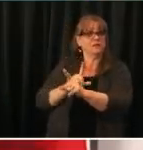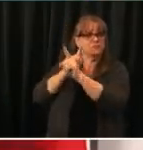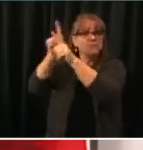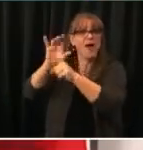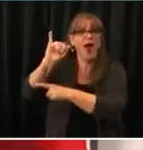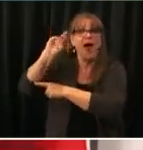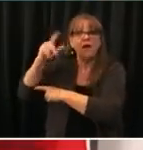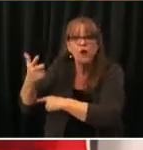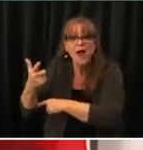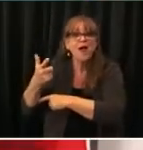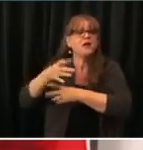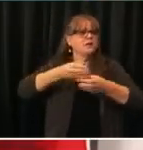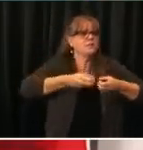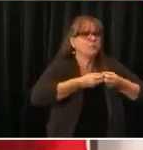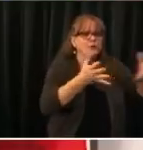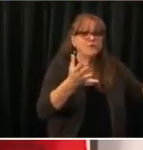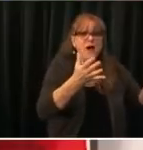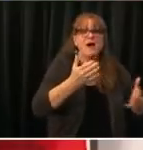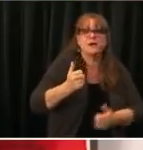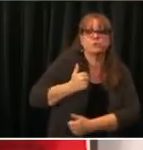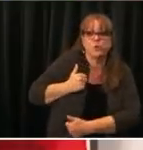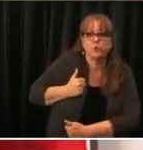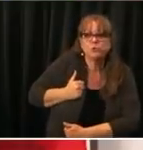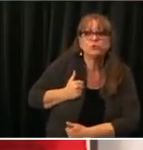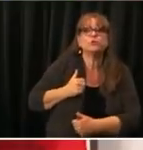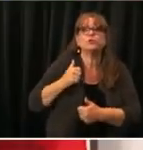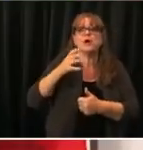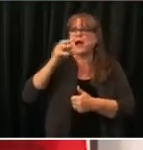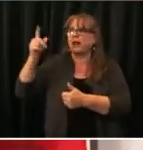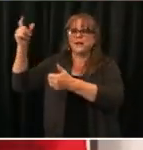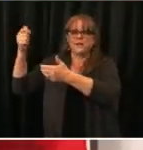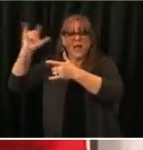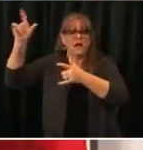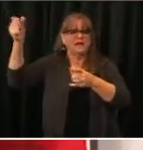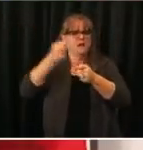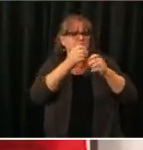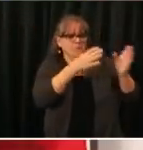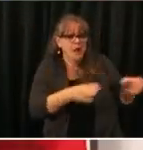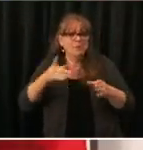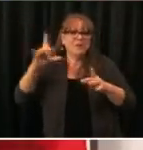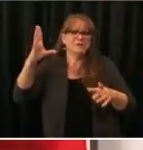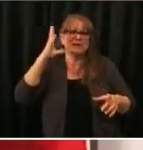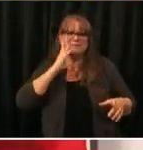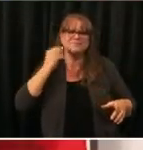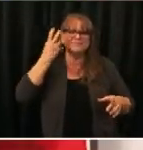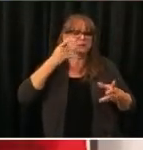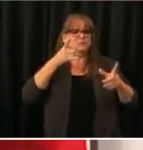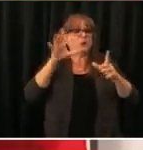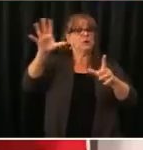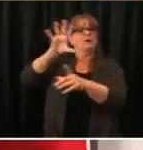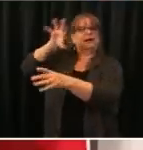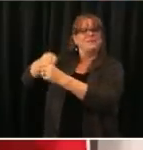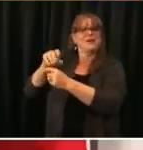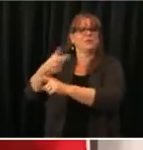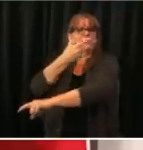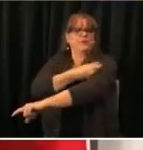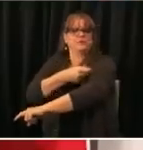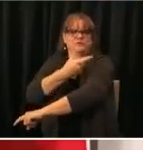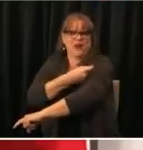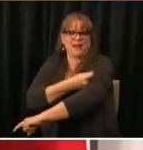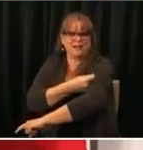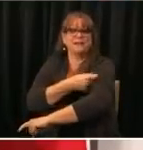Colorado's vaccine distribution efforts, coordinating logistics and planning and more. And you'll be hearing from Brigadier General Scott Sherman in a moment. I'm also glad